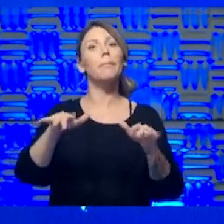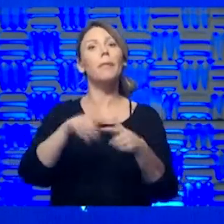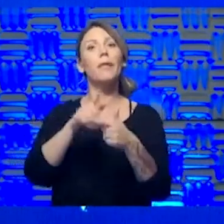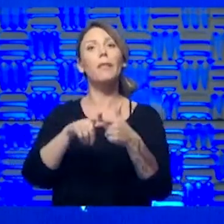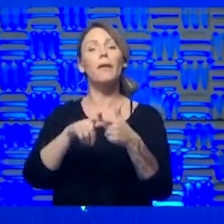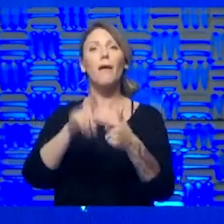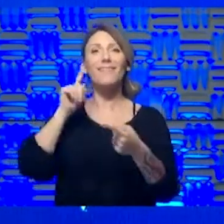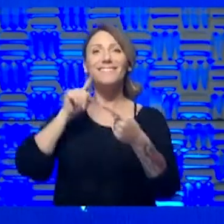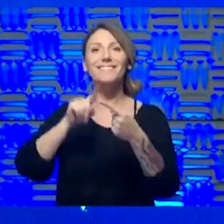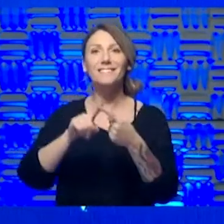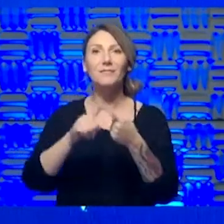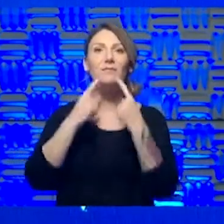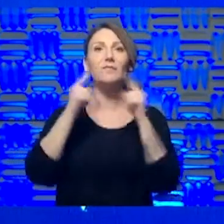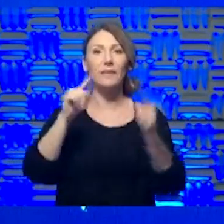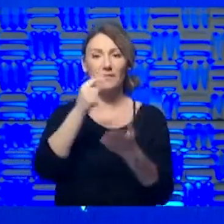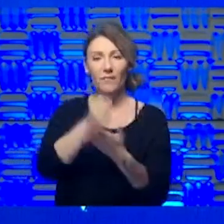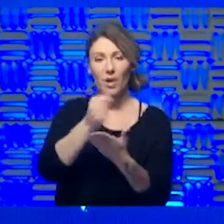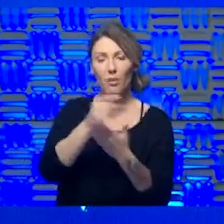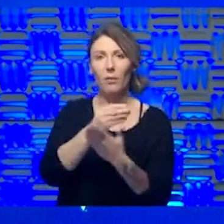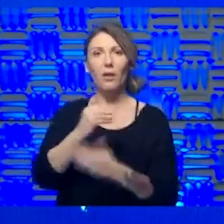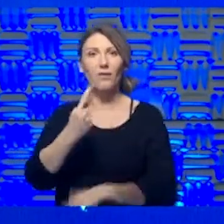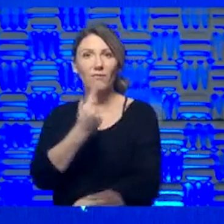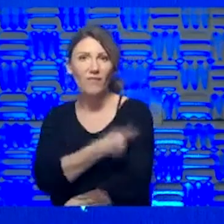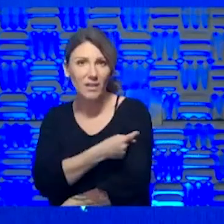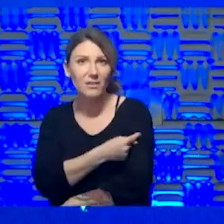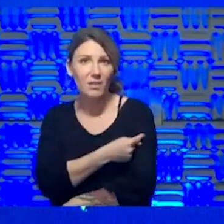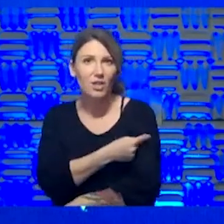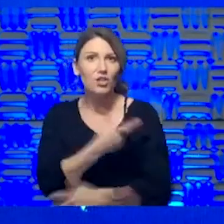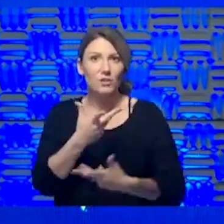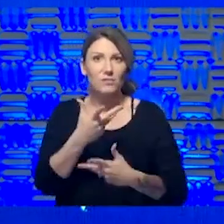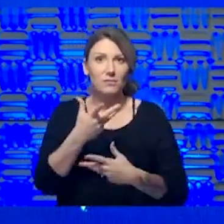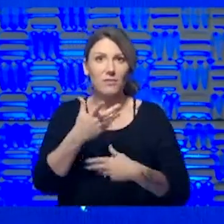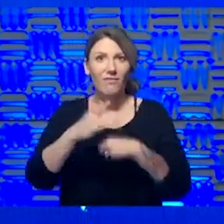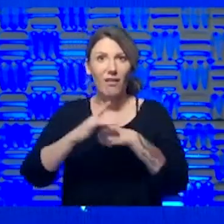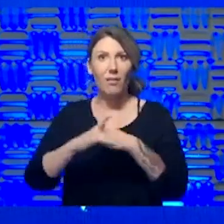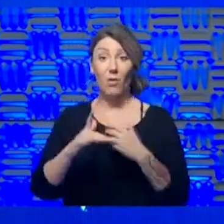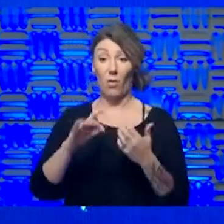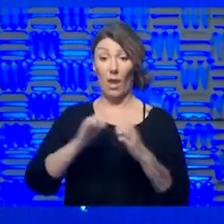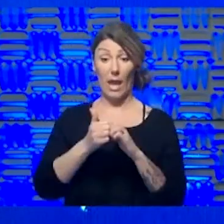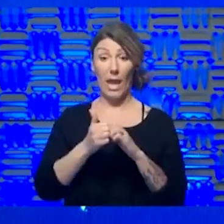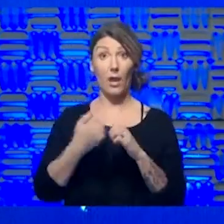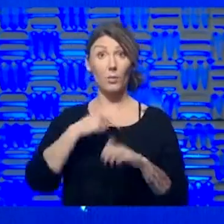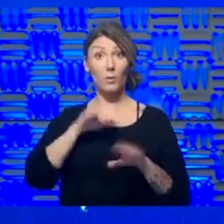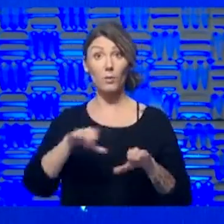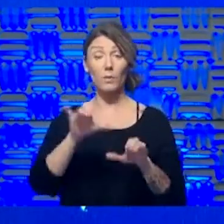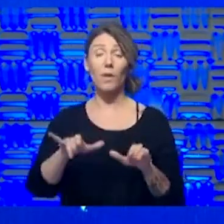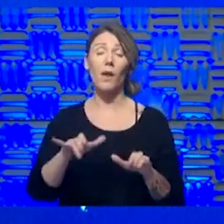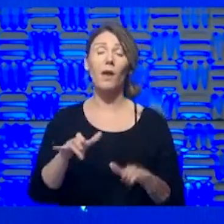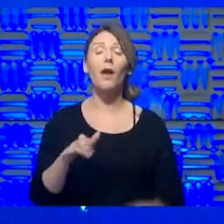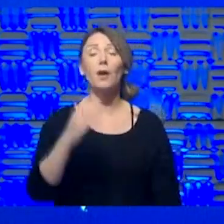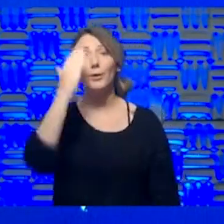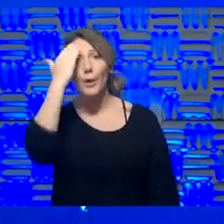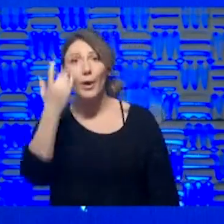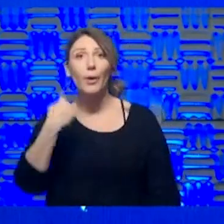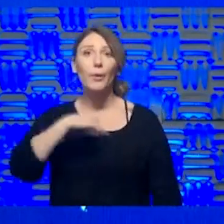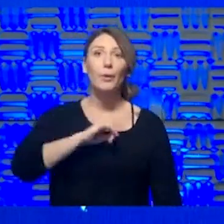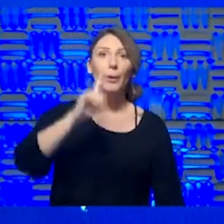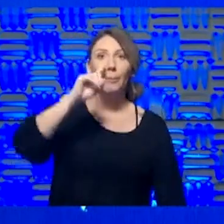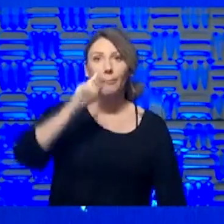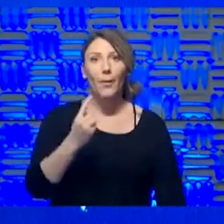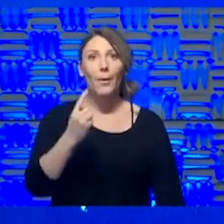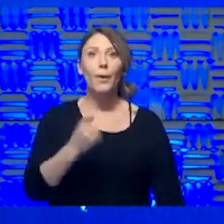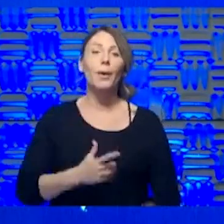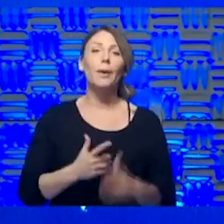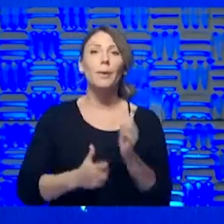and vaccinations available. And how do you do that? It's the same thing we always say, and we're so darn boring. I'm like the most